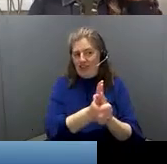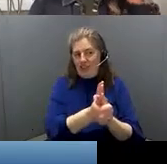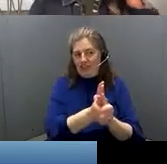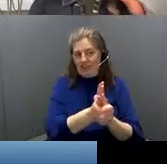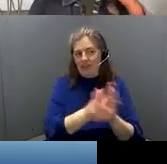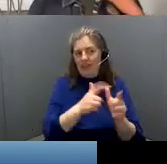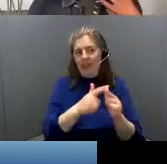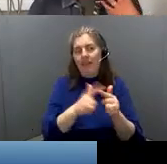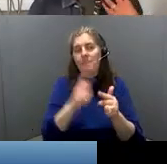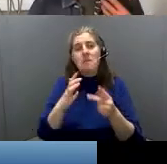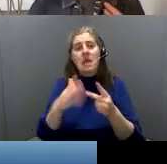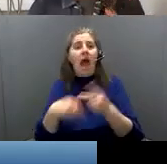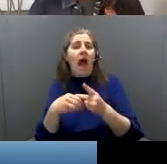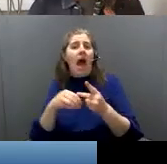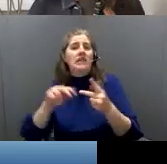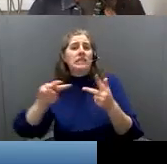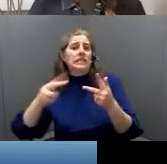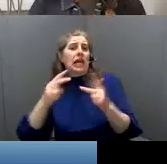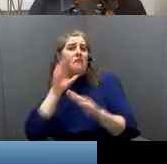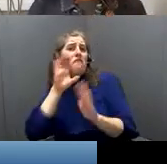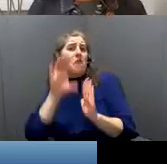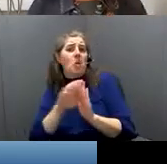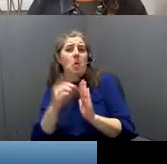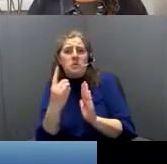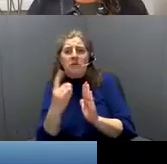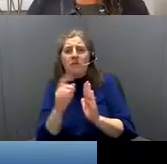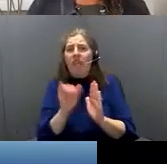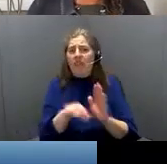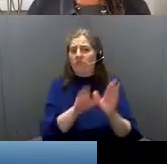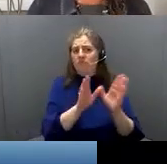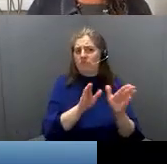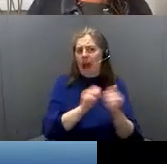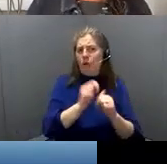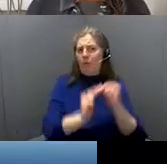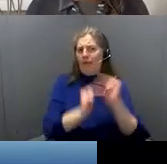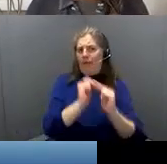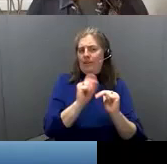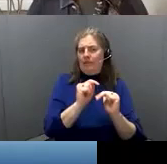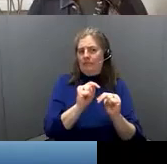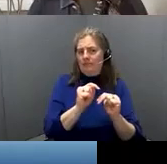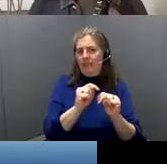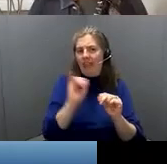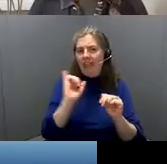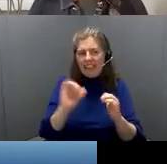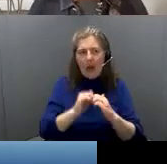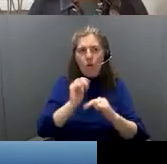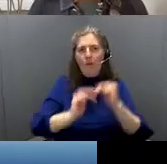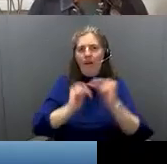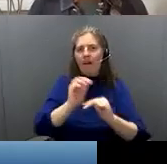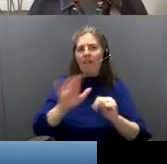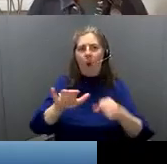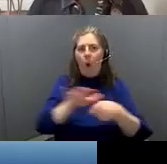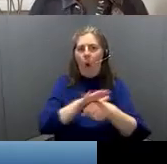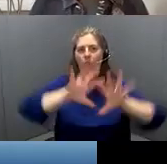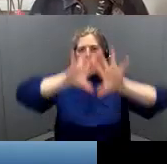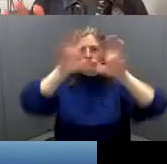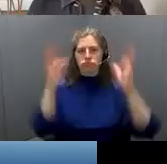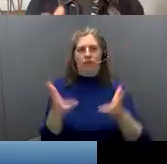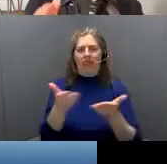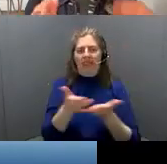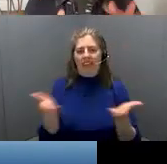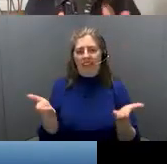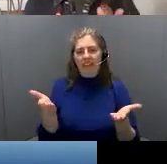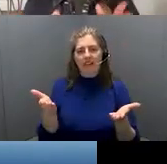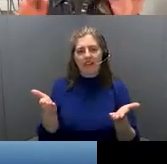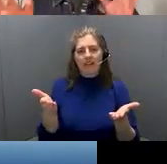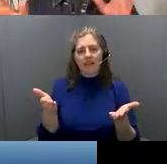put another photo or something like that. And that's how you build it. This is how you build the whole thing. So this is how